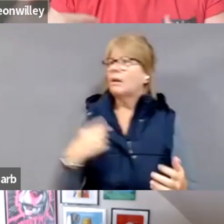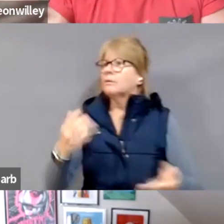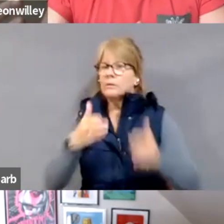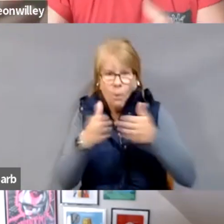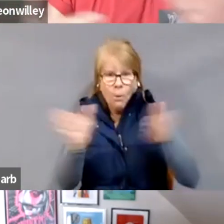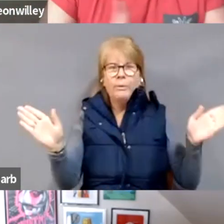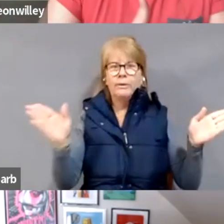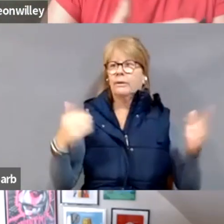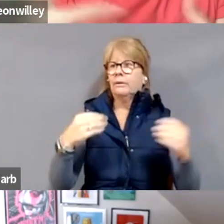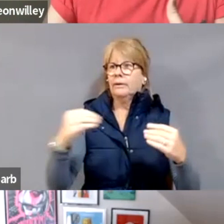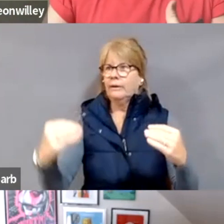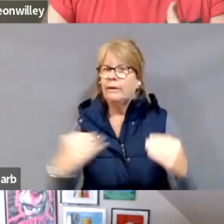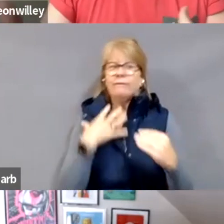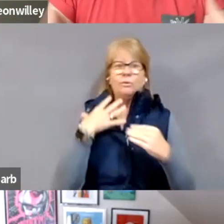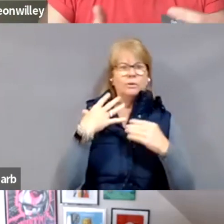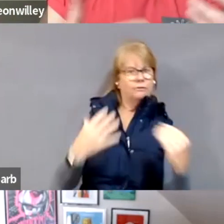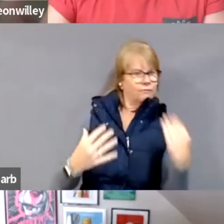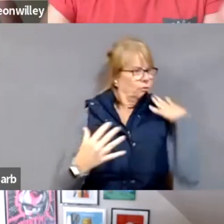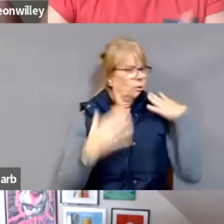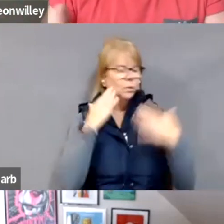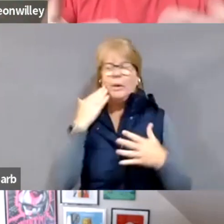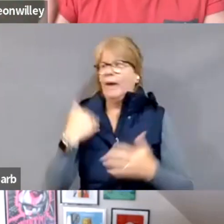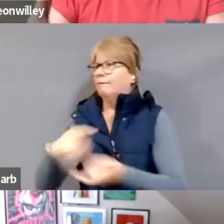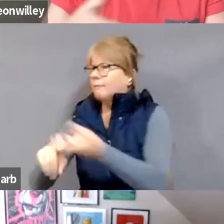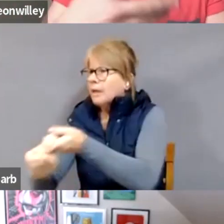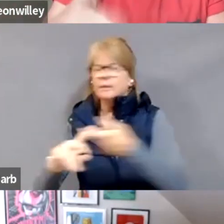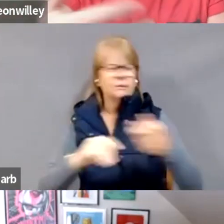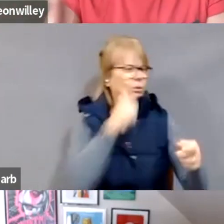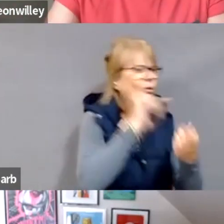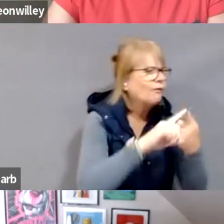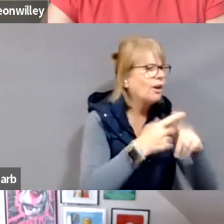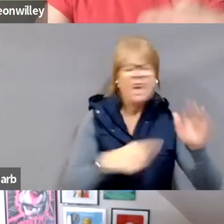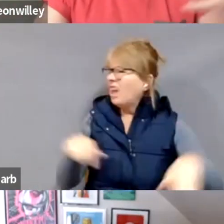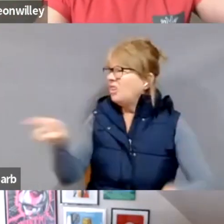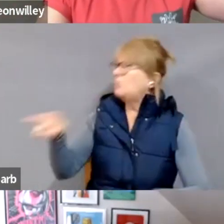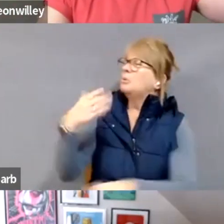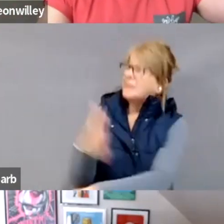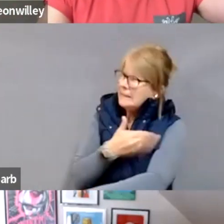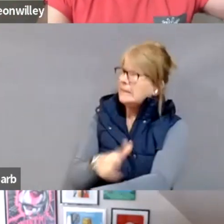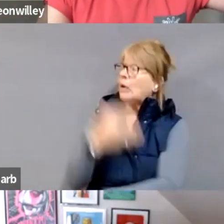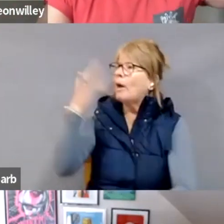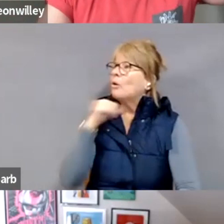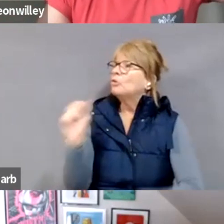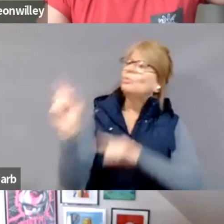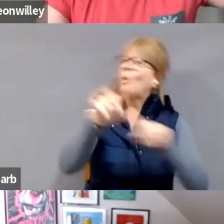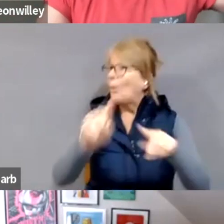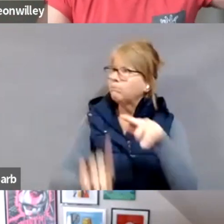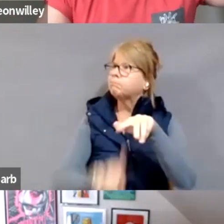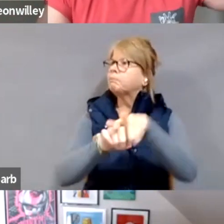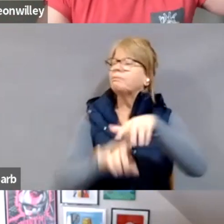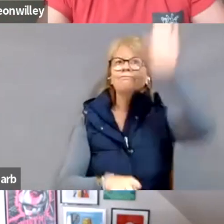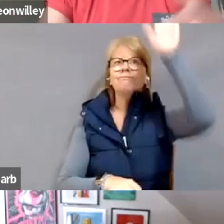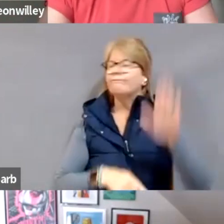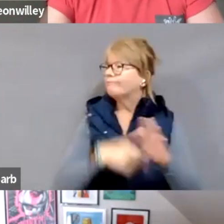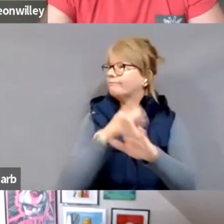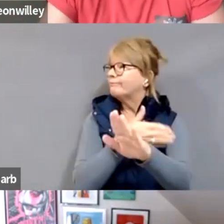life. I had girlfriends and best friends who would say, hey, listen, you know, you sing all the time. Why don't you audition? Why don't you go to this thing? They said they're